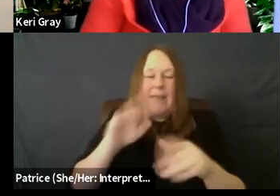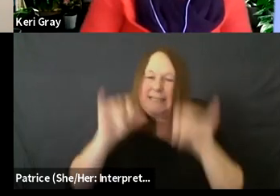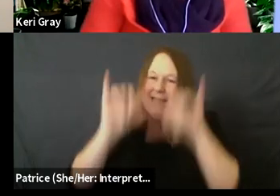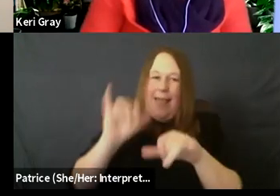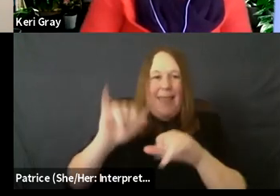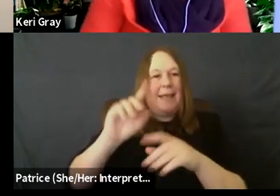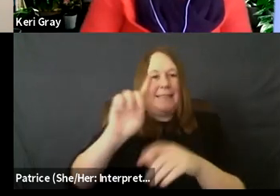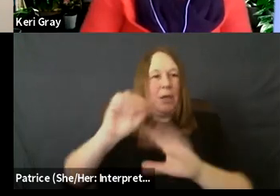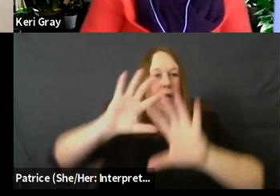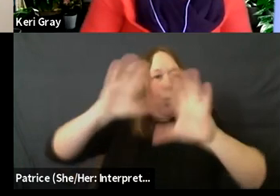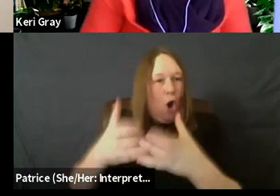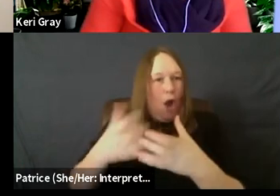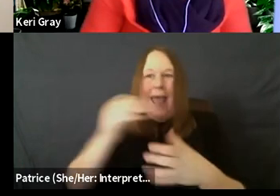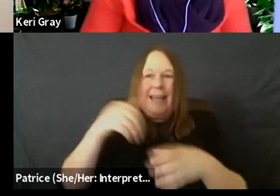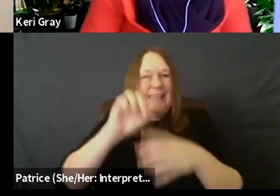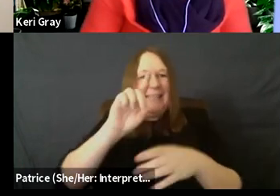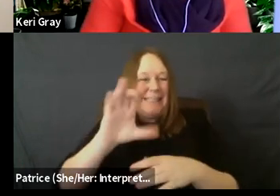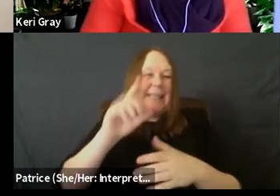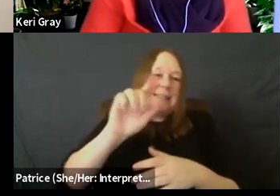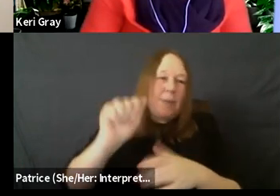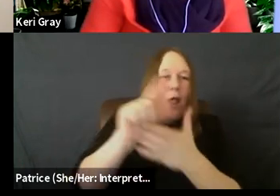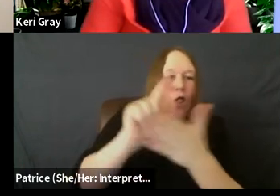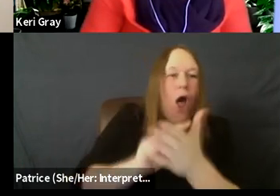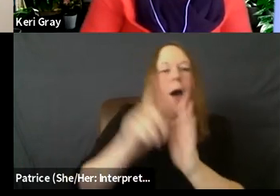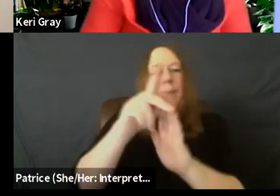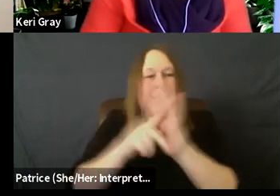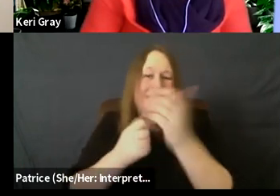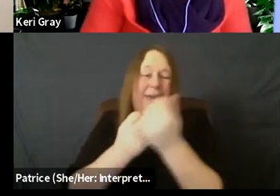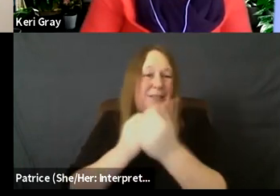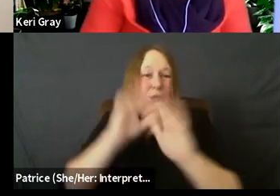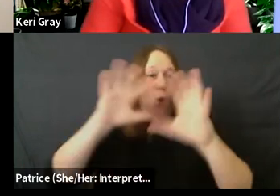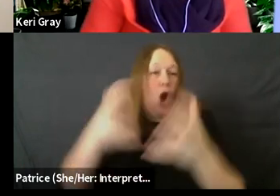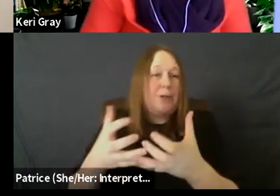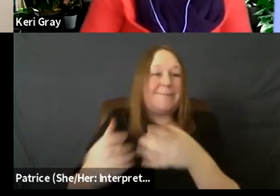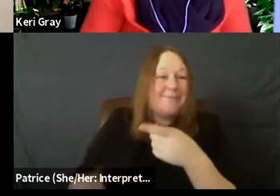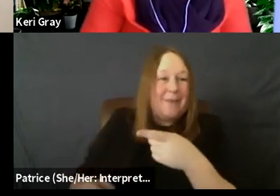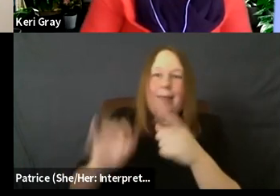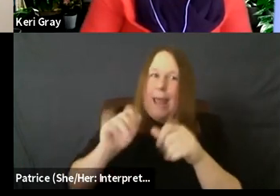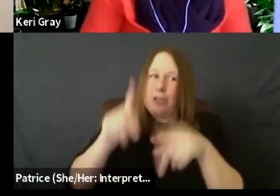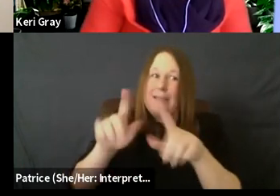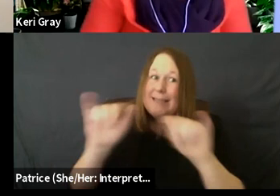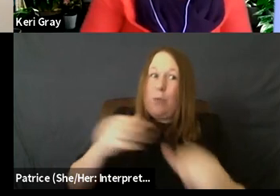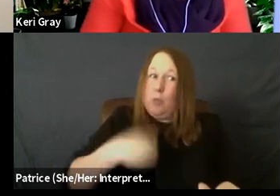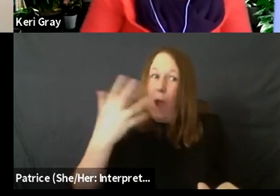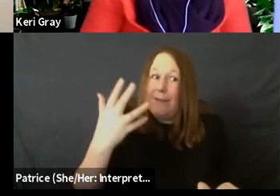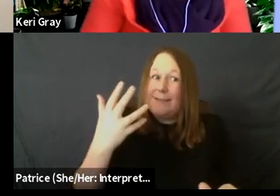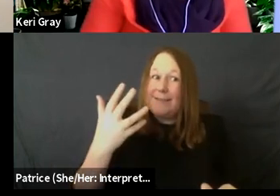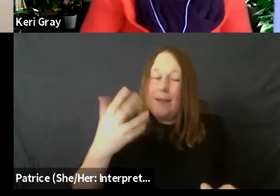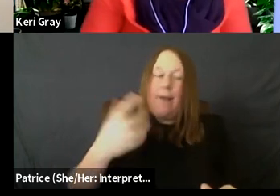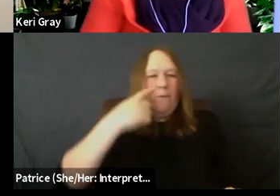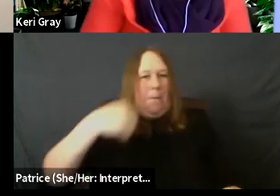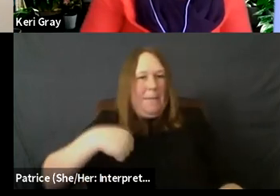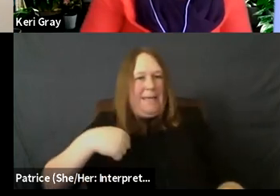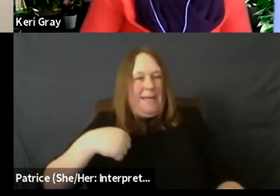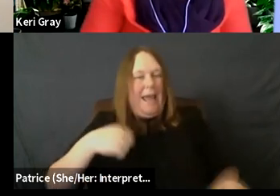disability world and in DC disability law and policy and advocacy world. This person was also white. For me, as